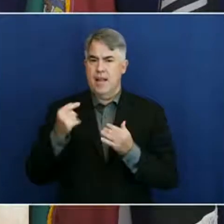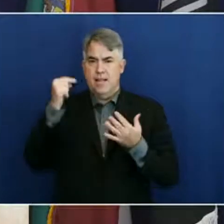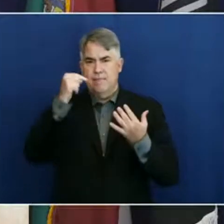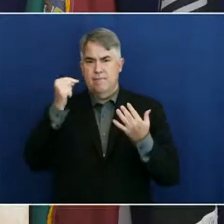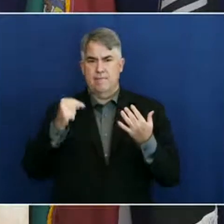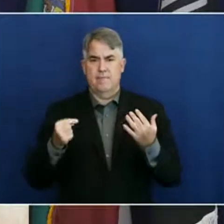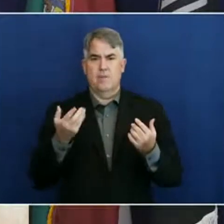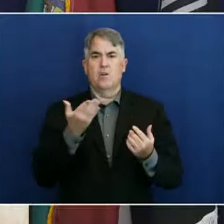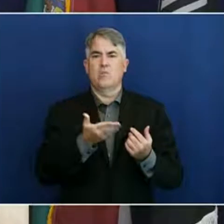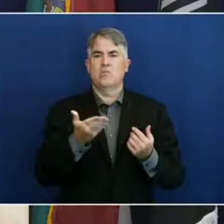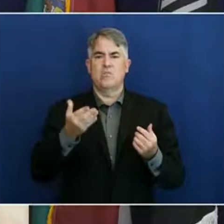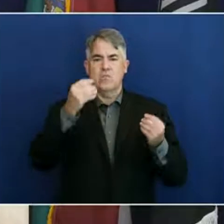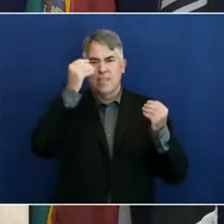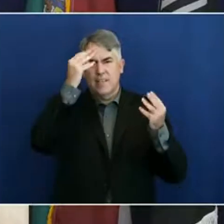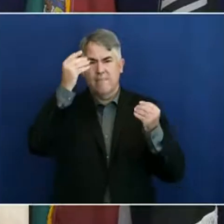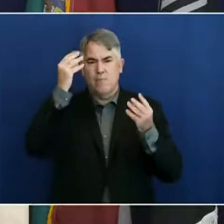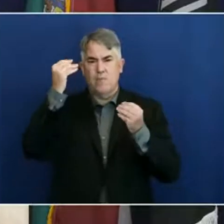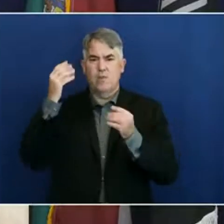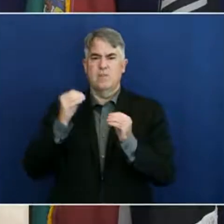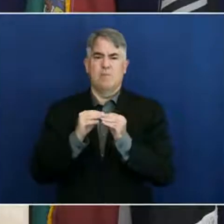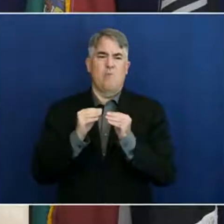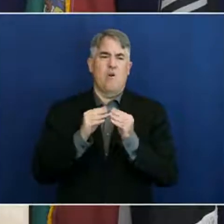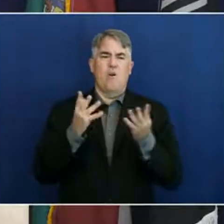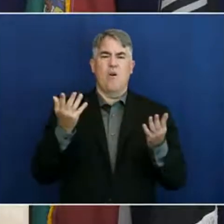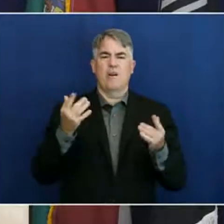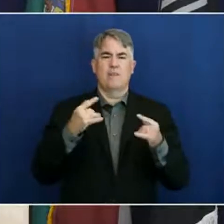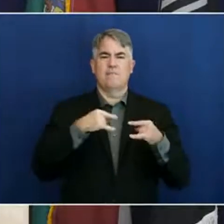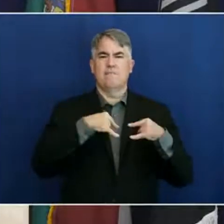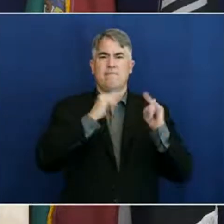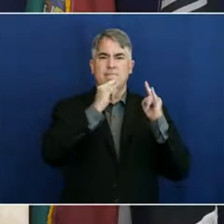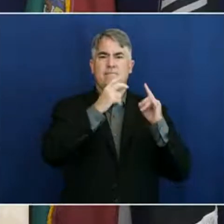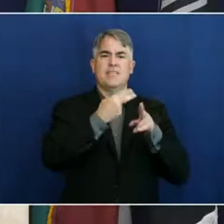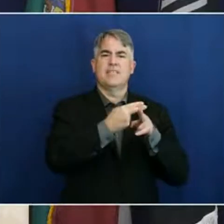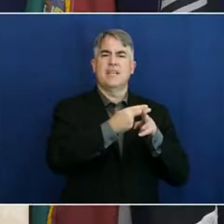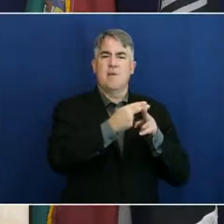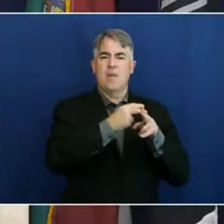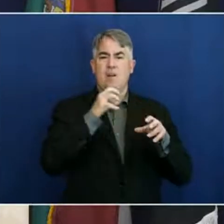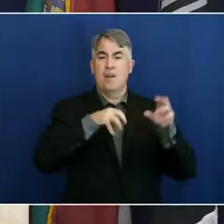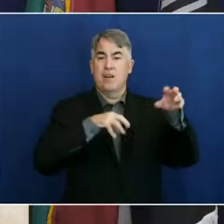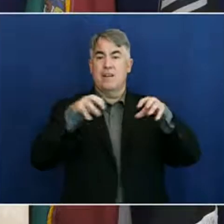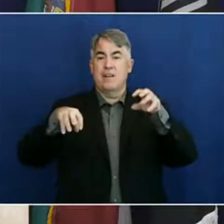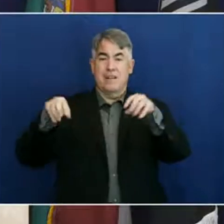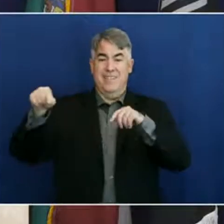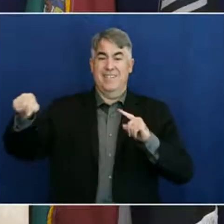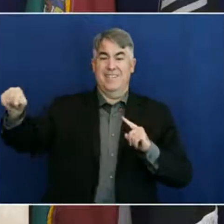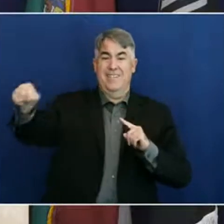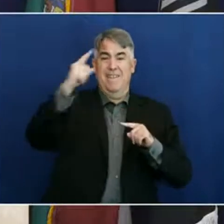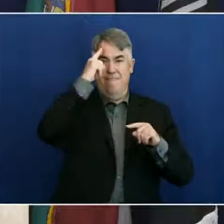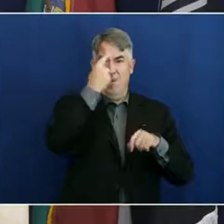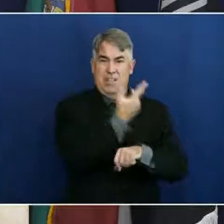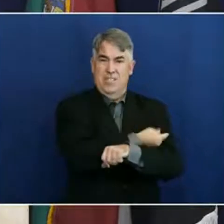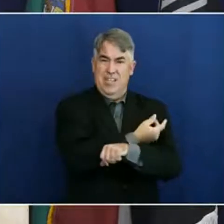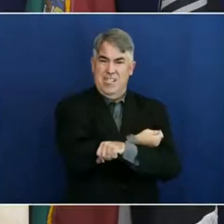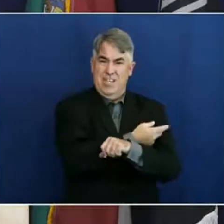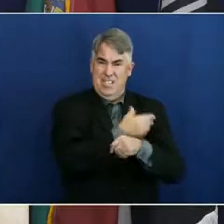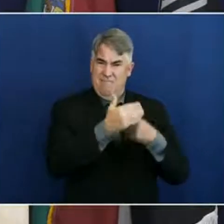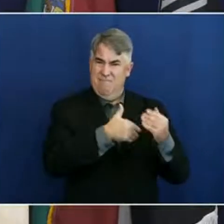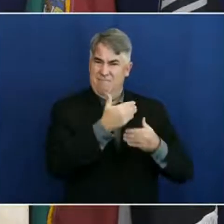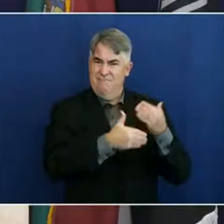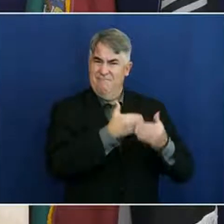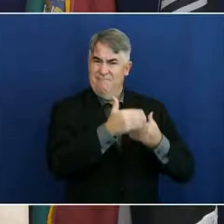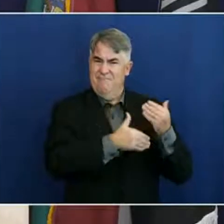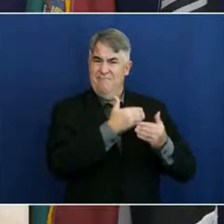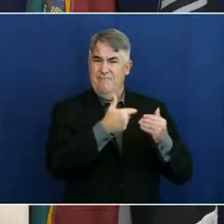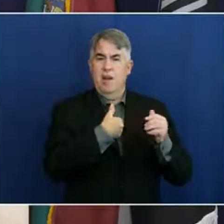up more pop-up, drop-in vaccination locations in high-traffic areas. We are working with MTS, for example,